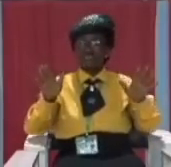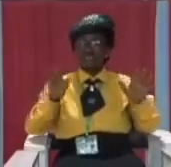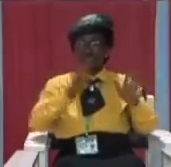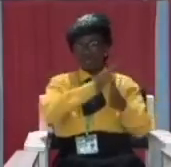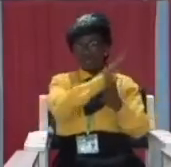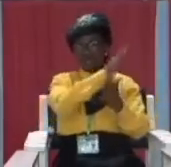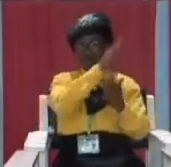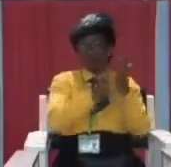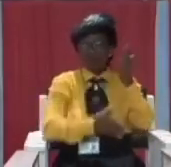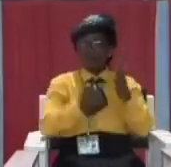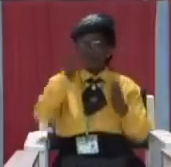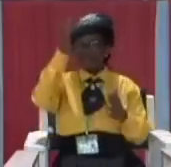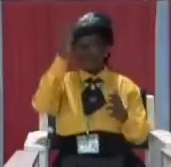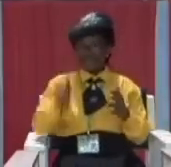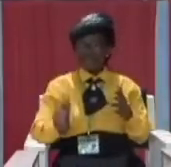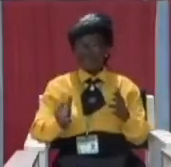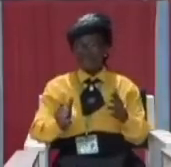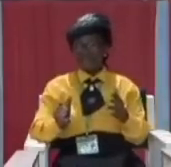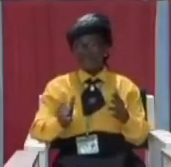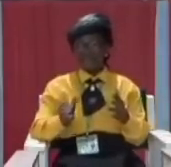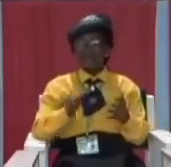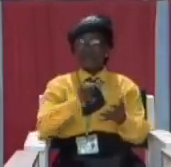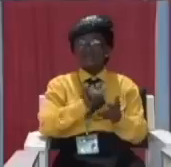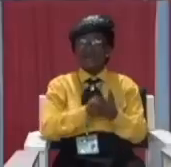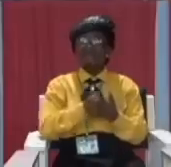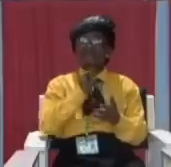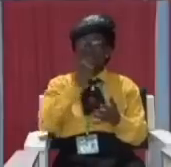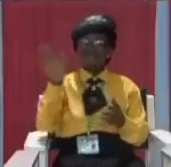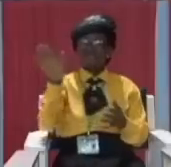That's your prayer number 2.